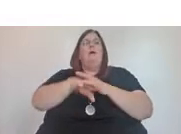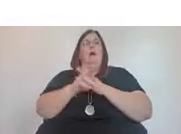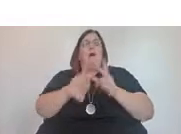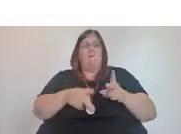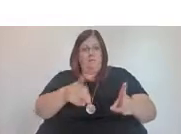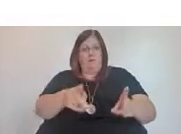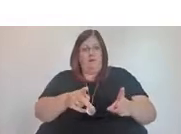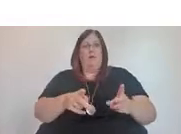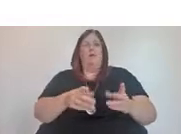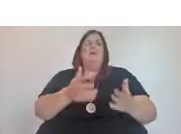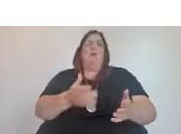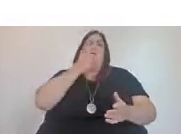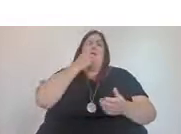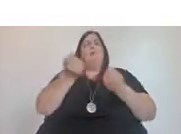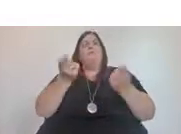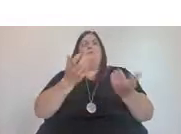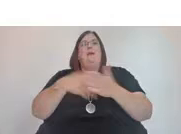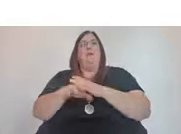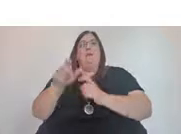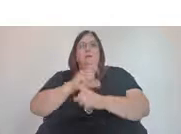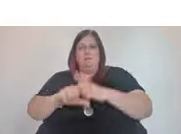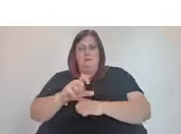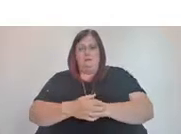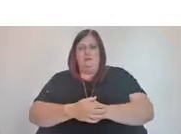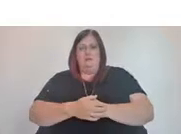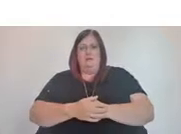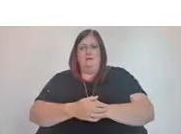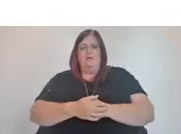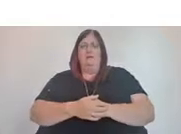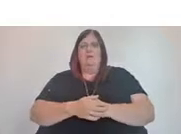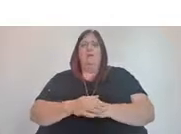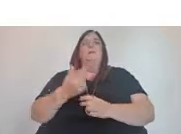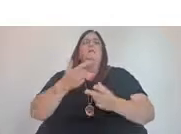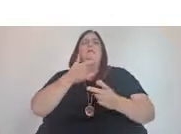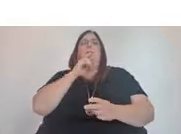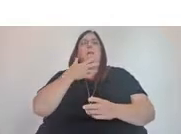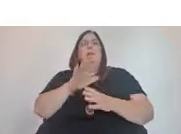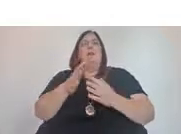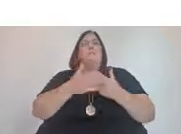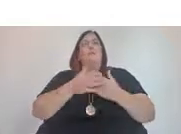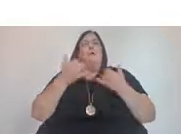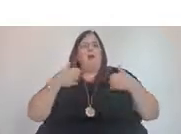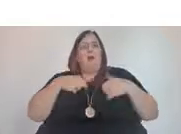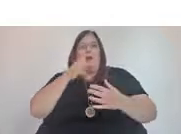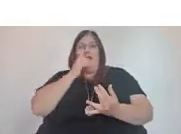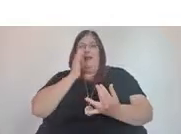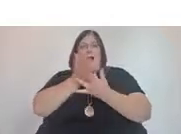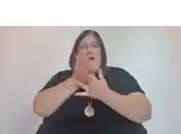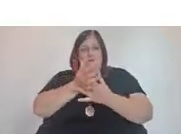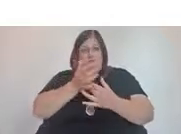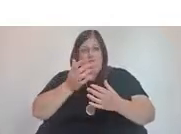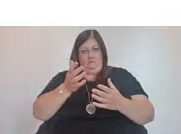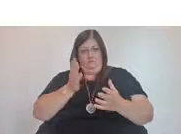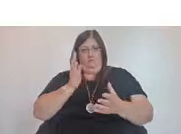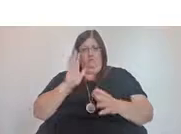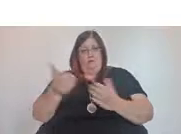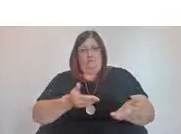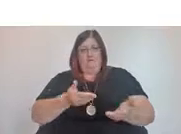managed independently in the community. People who have gone to hospital, perhaps have been more ill, can access the service, as well as people who have left the